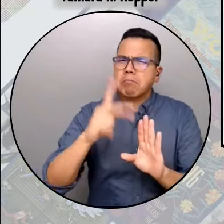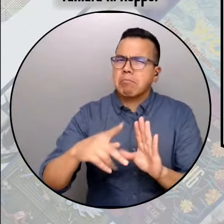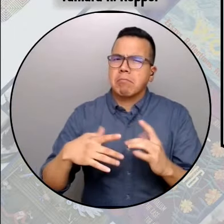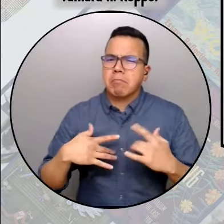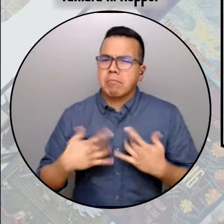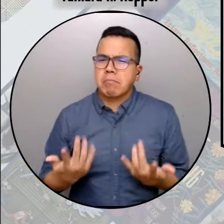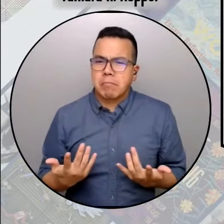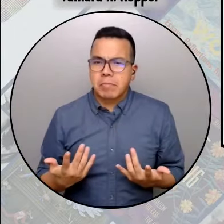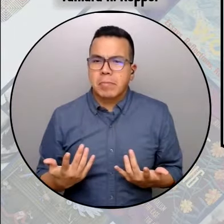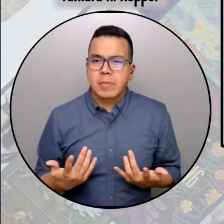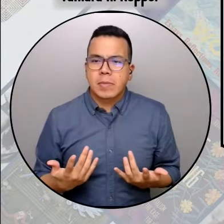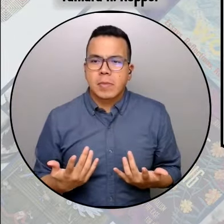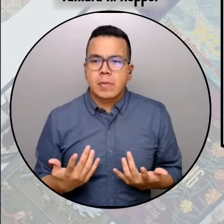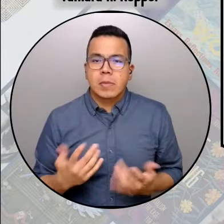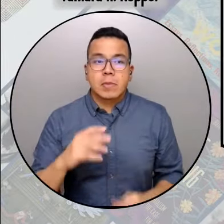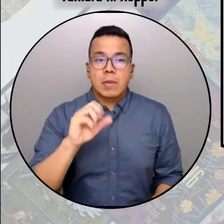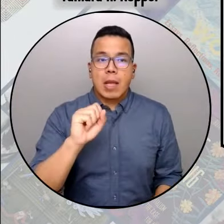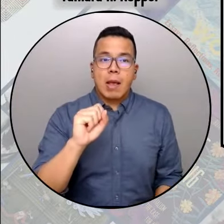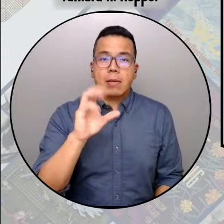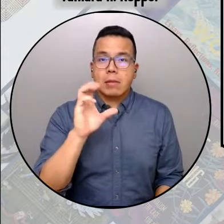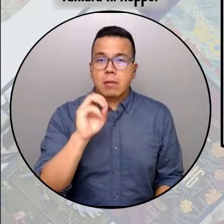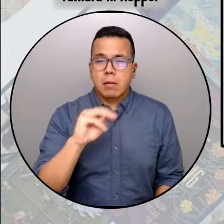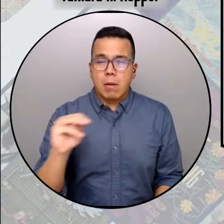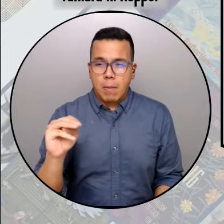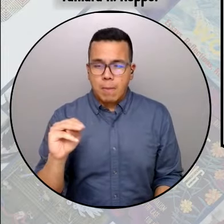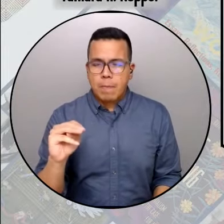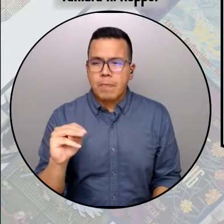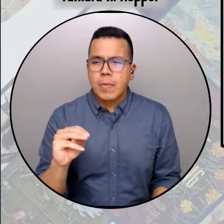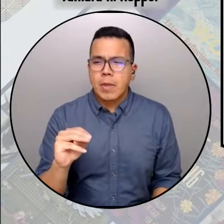this is Secure Community. So one thing is that